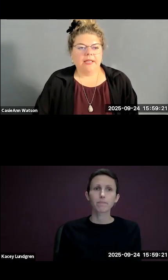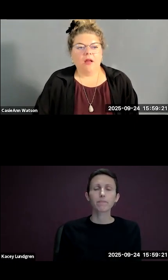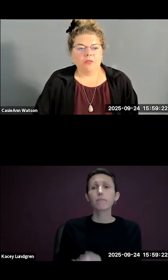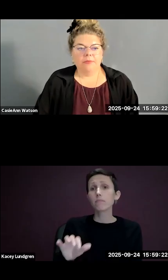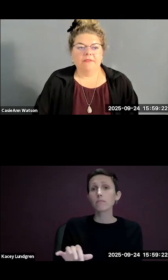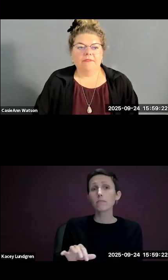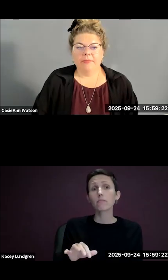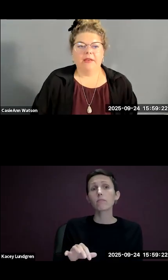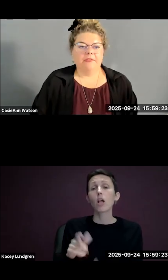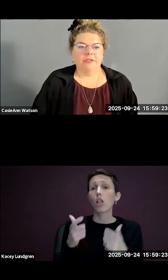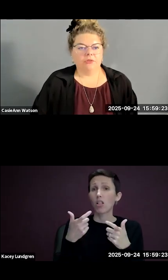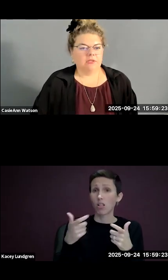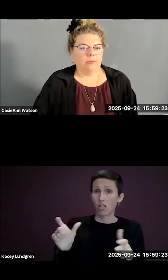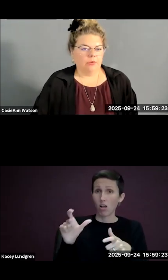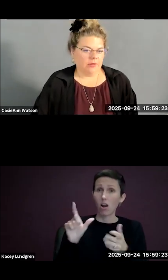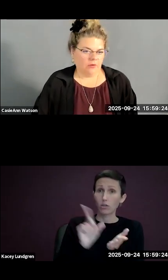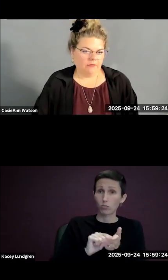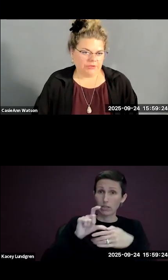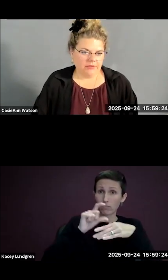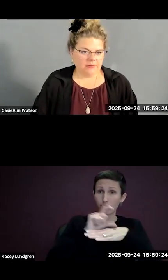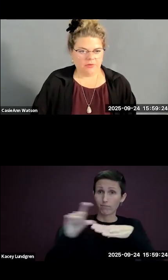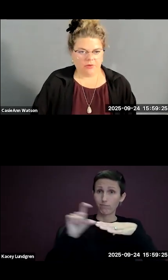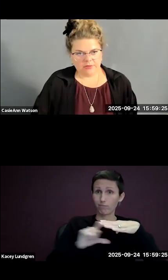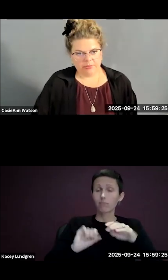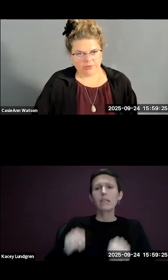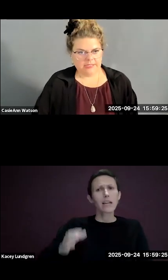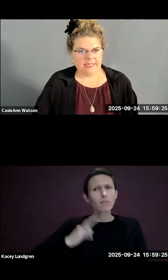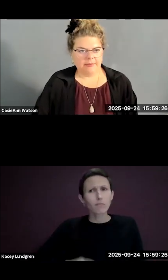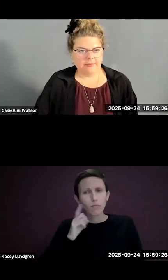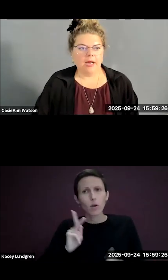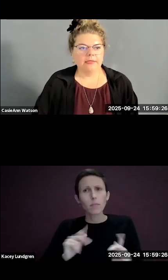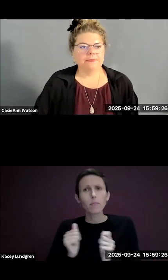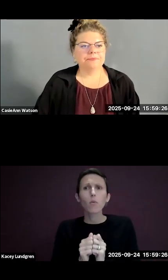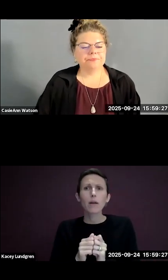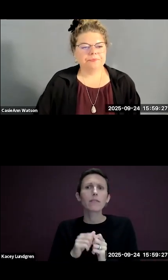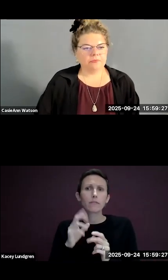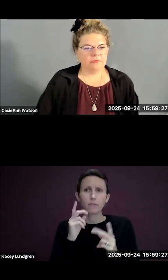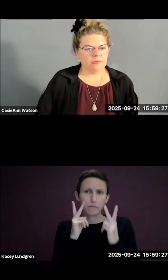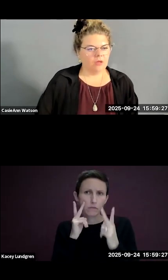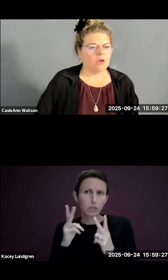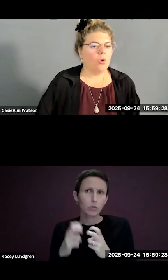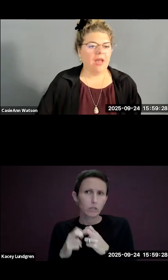Large print can also be very beneficial to someone with low vision, so it's important to keep in mind.